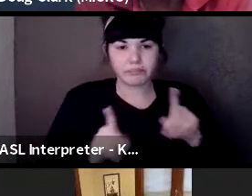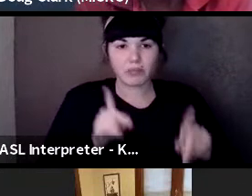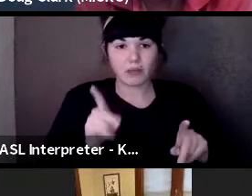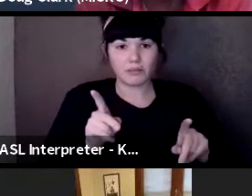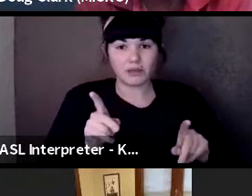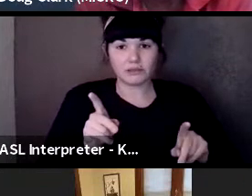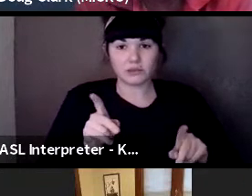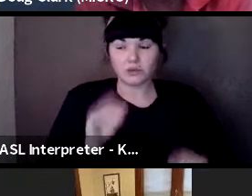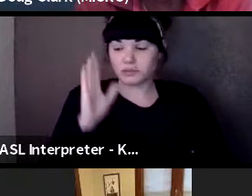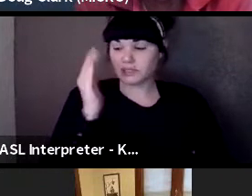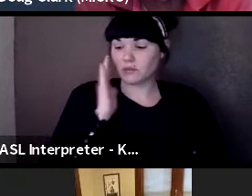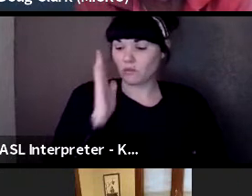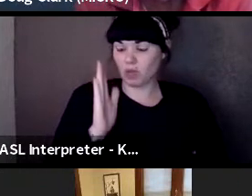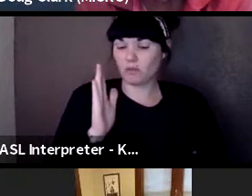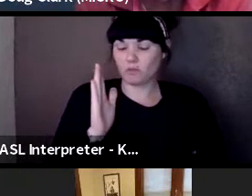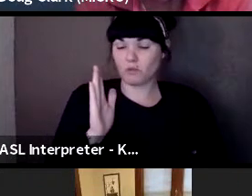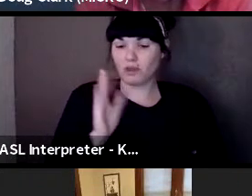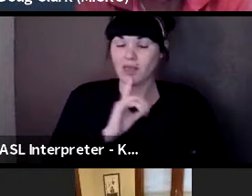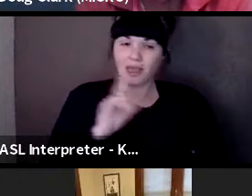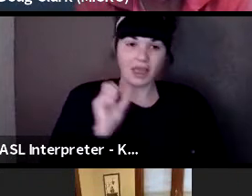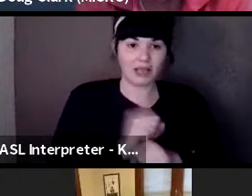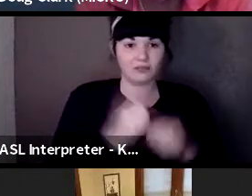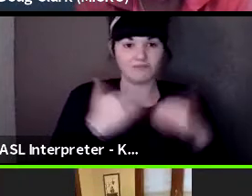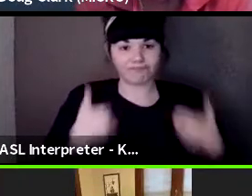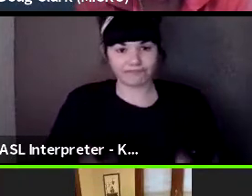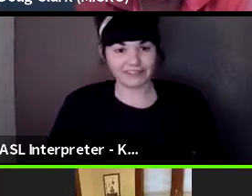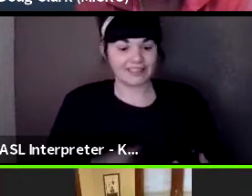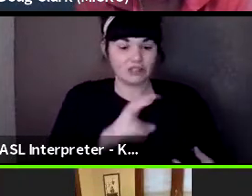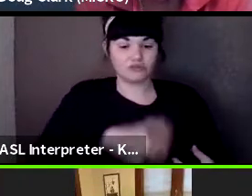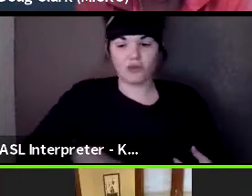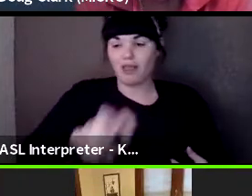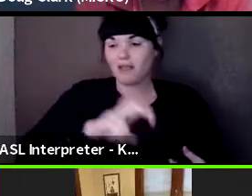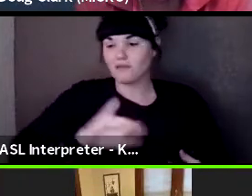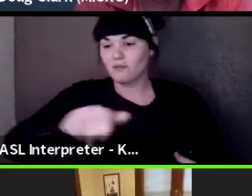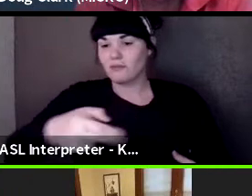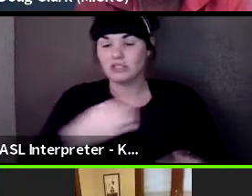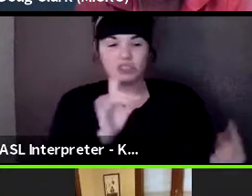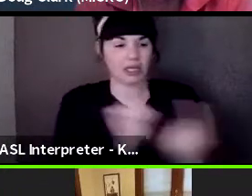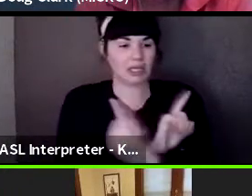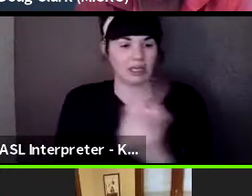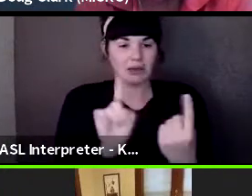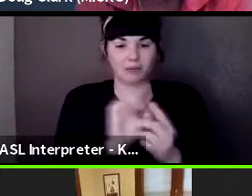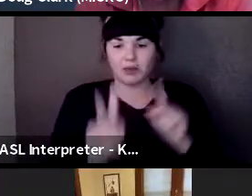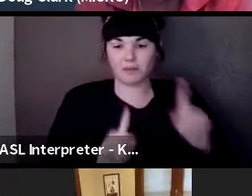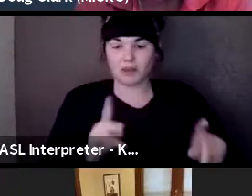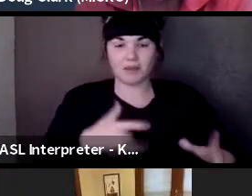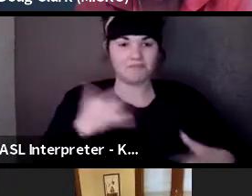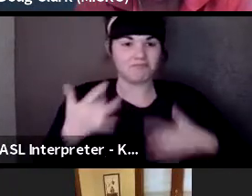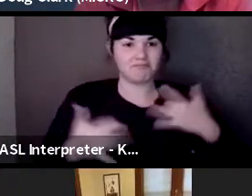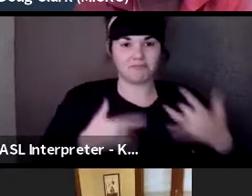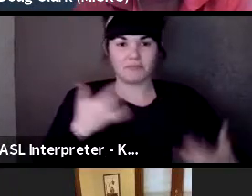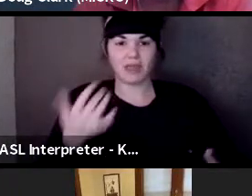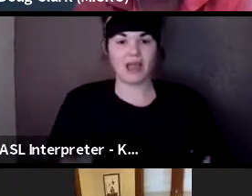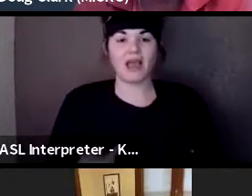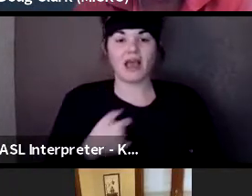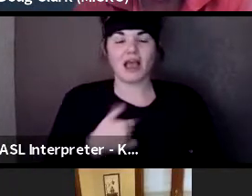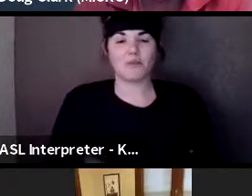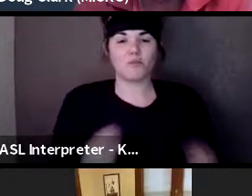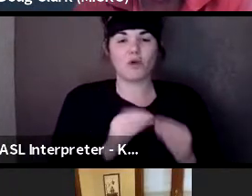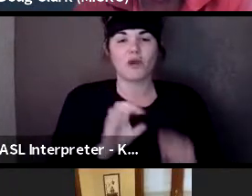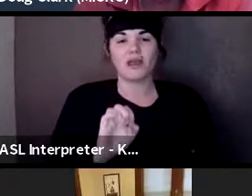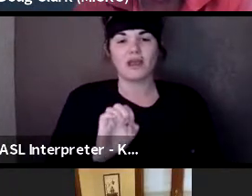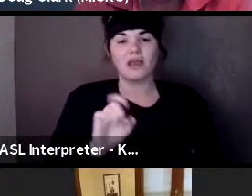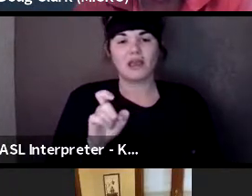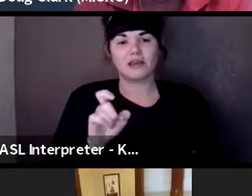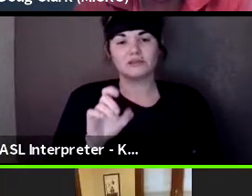and traveling across Michigan and meeting people from Michigan. I'm excited about that. I'm an extrovert. I'm excited about biking